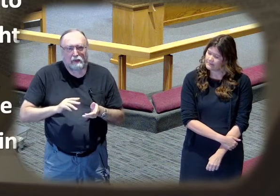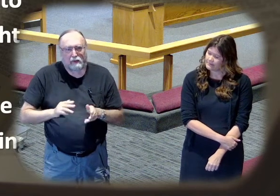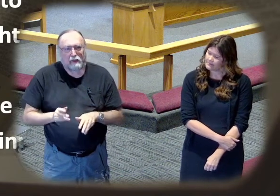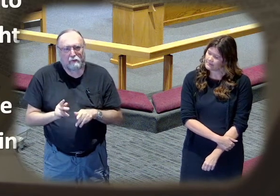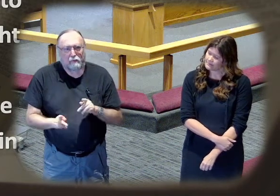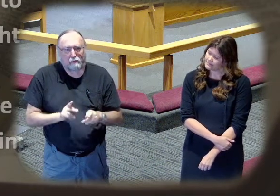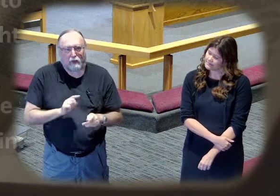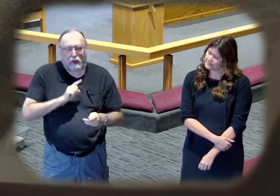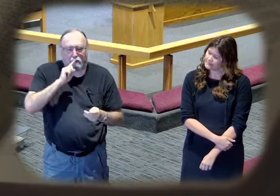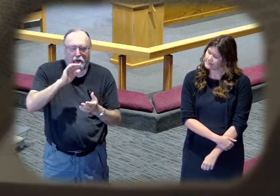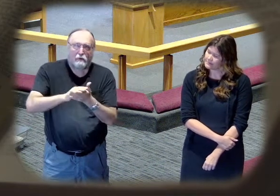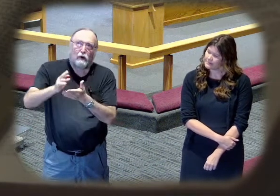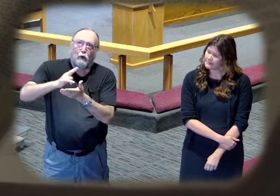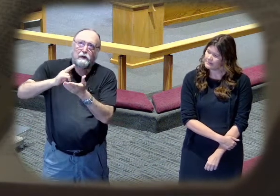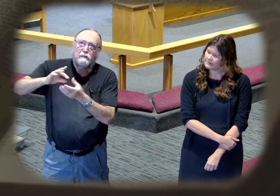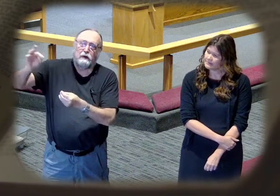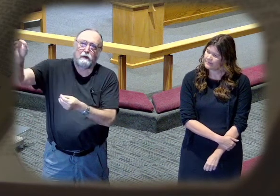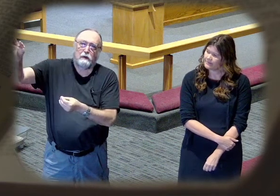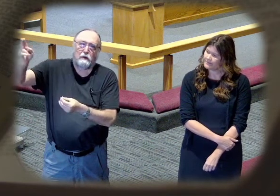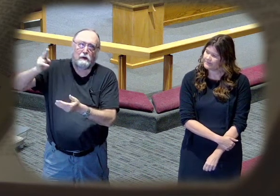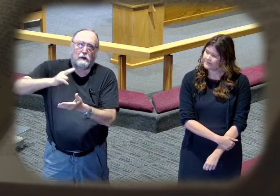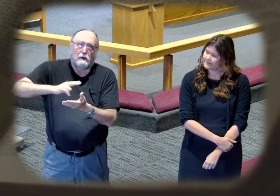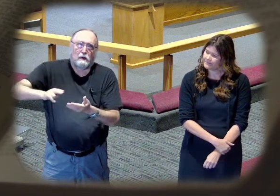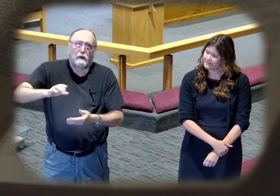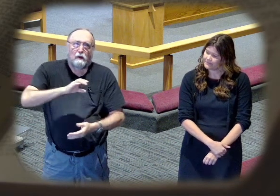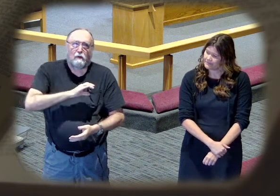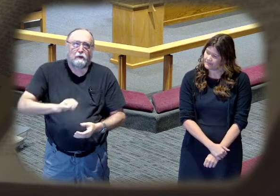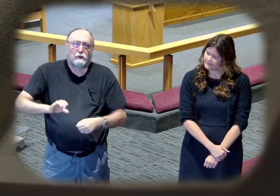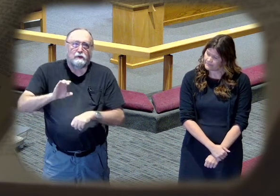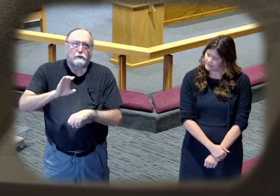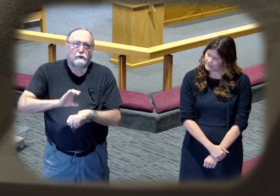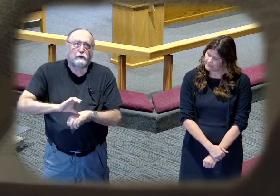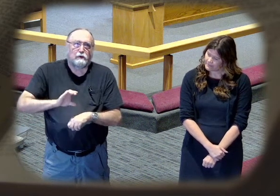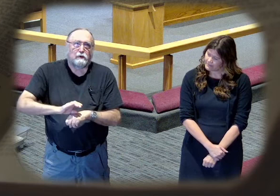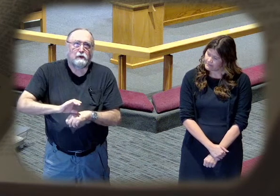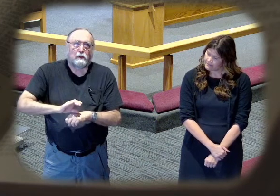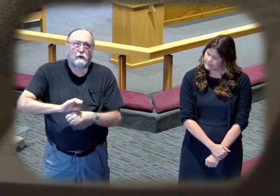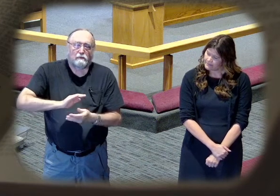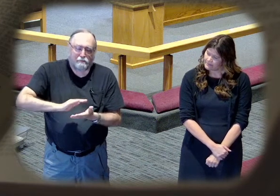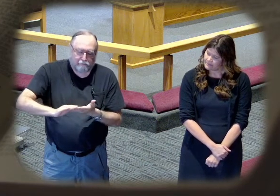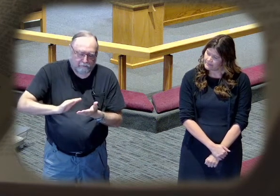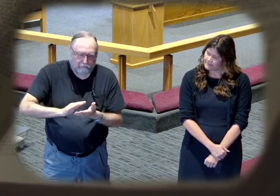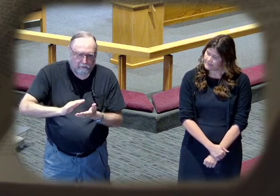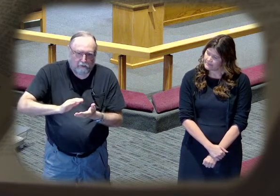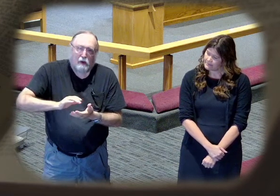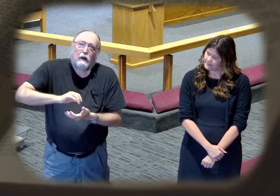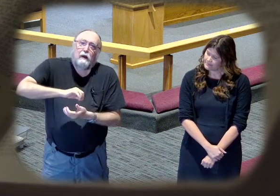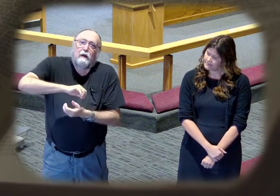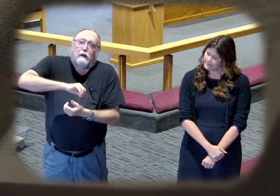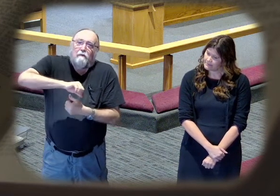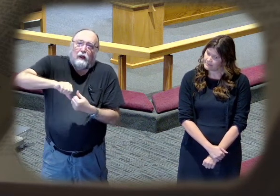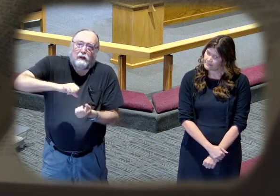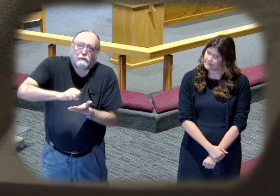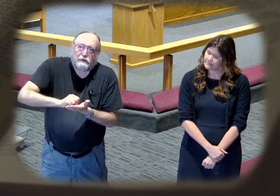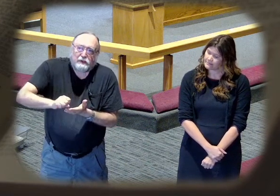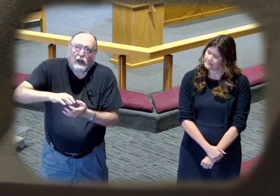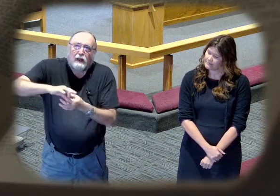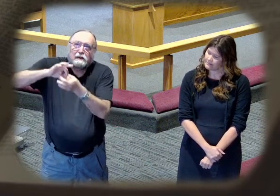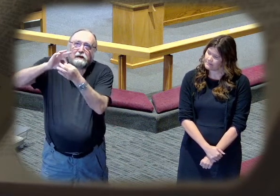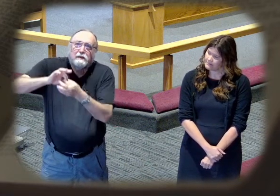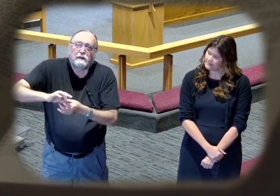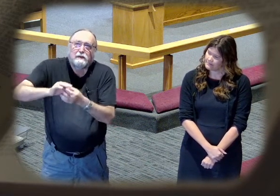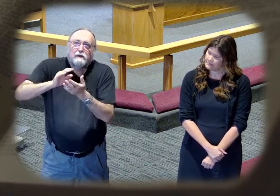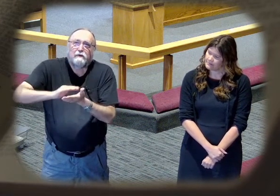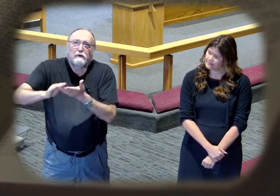dead. And I believe in the Holy Spirit, the Holy Christian Church, the communion of saints, the forgiveness